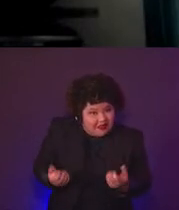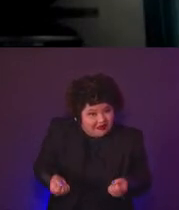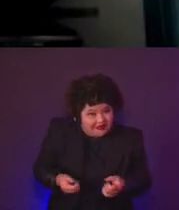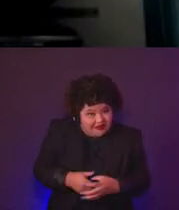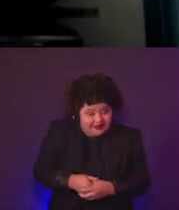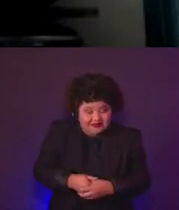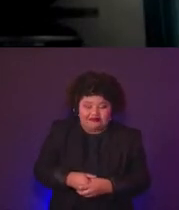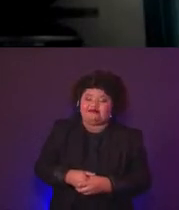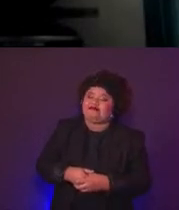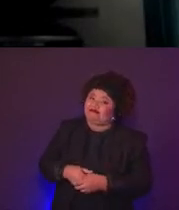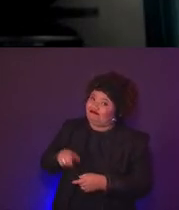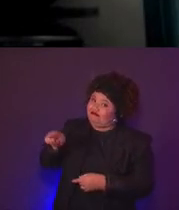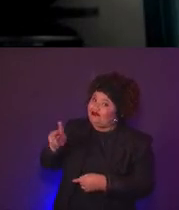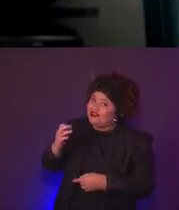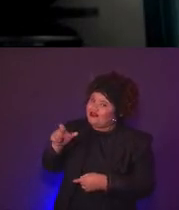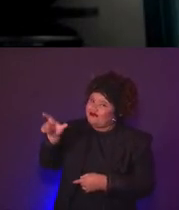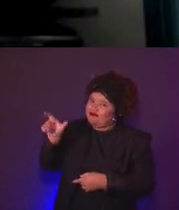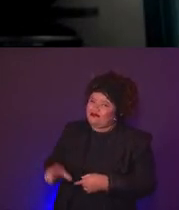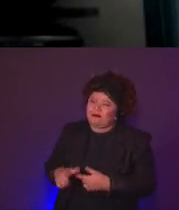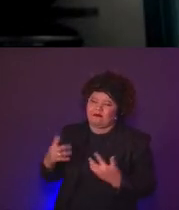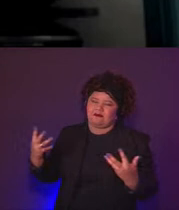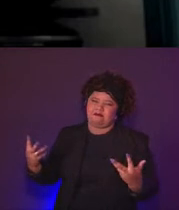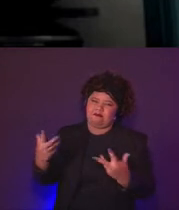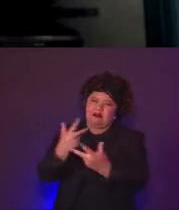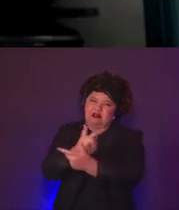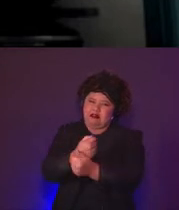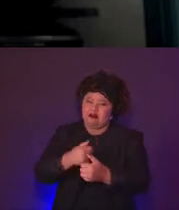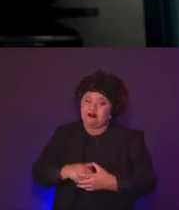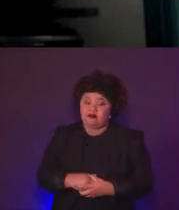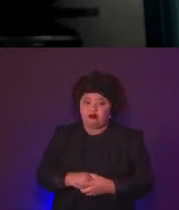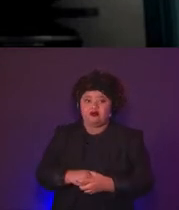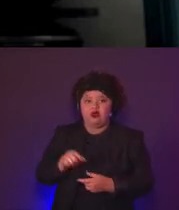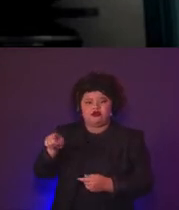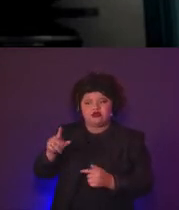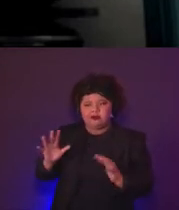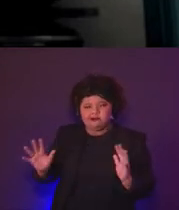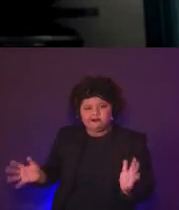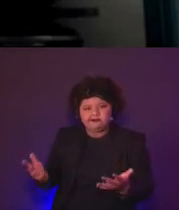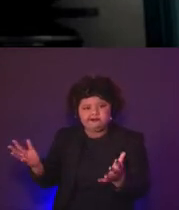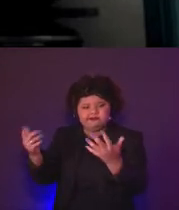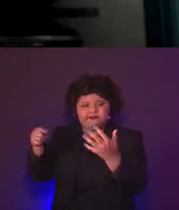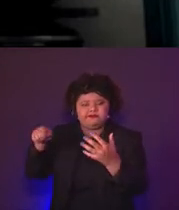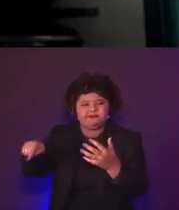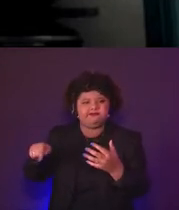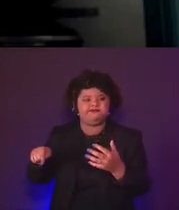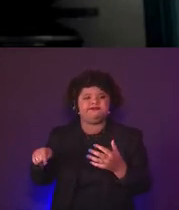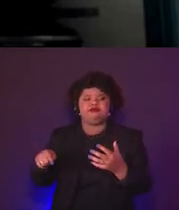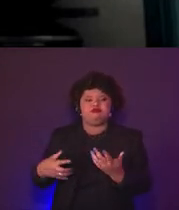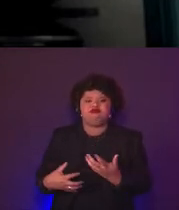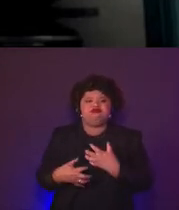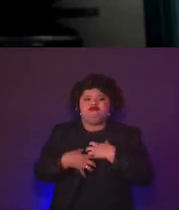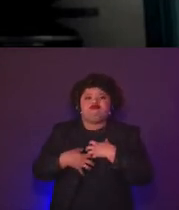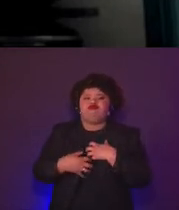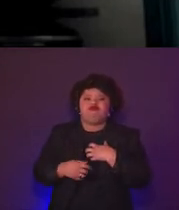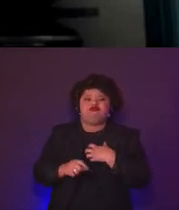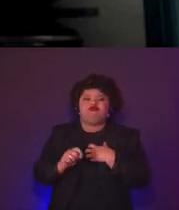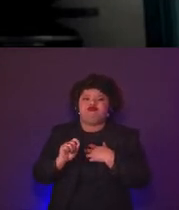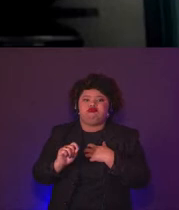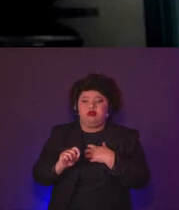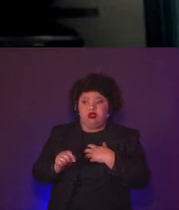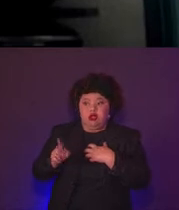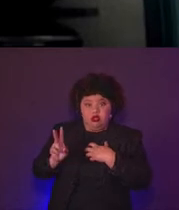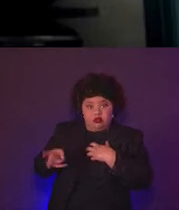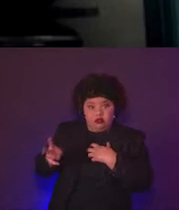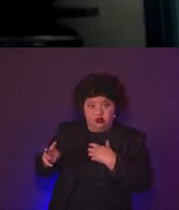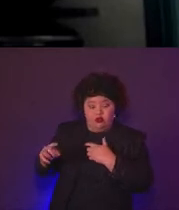really was, I think, the stimulus that got him into this whole field, was that he used to do a lot of political reporting in Ohio, I think when he was